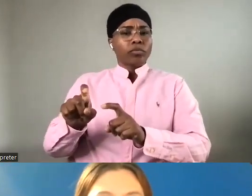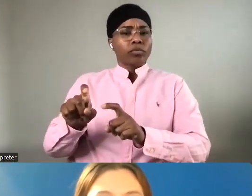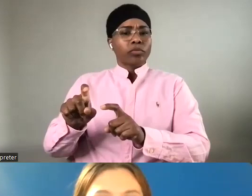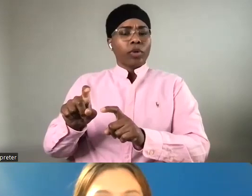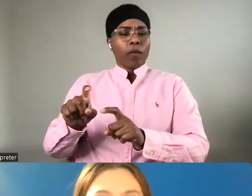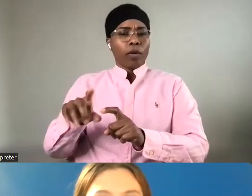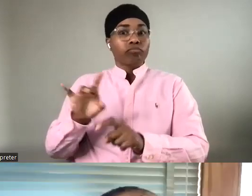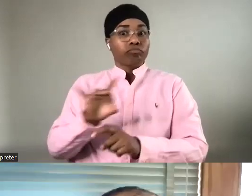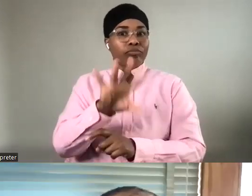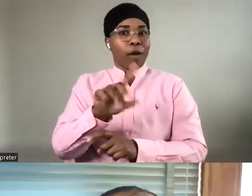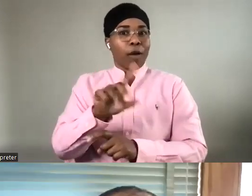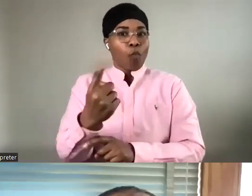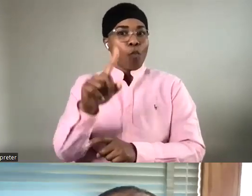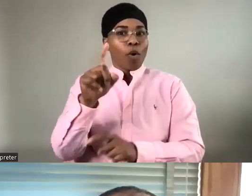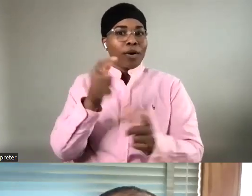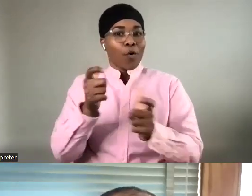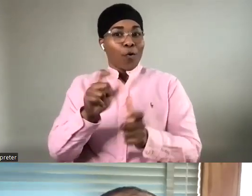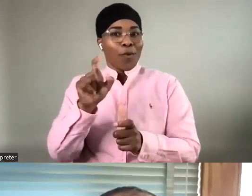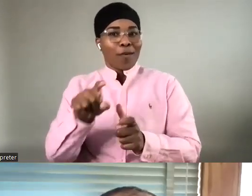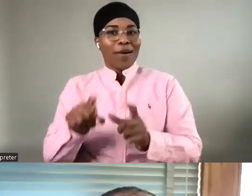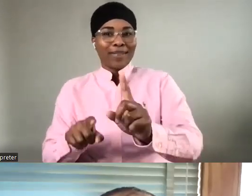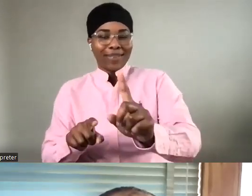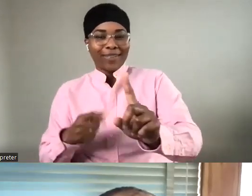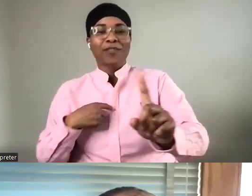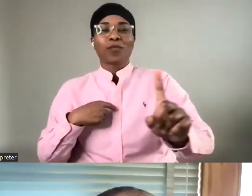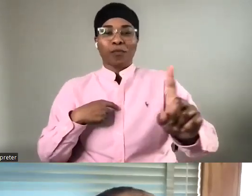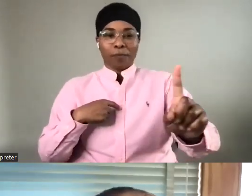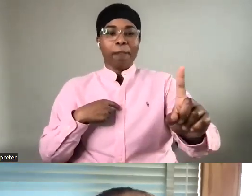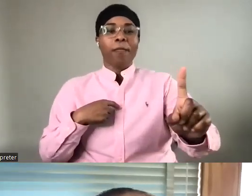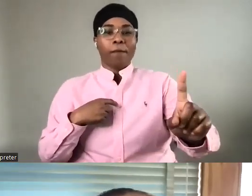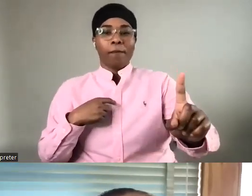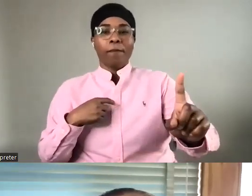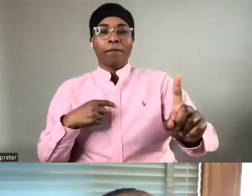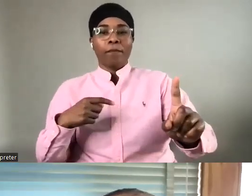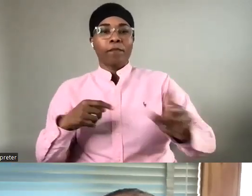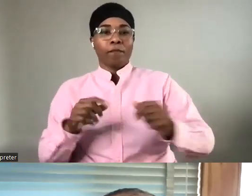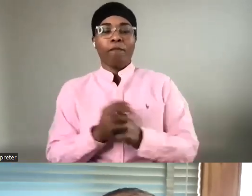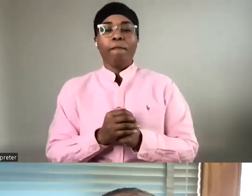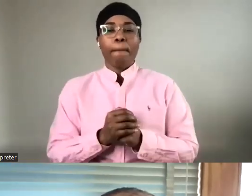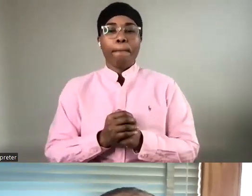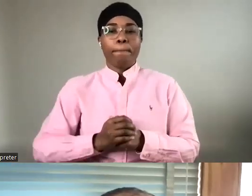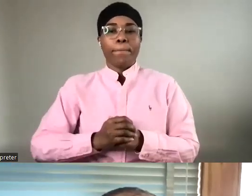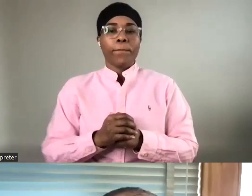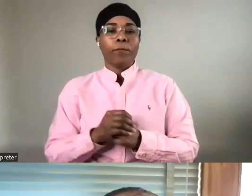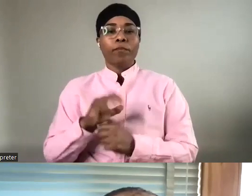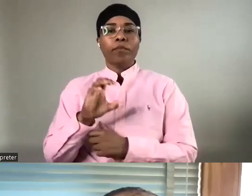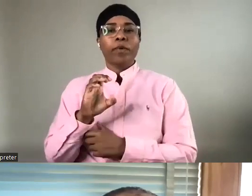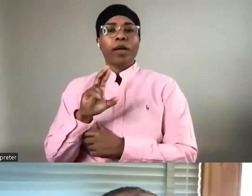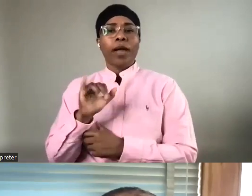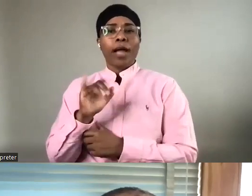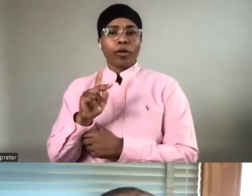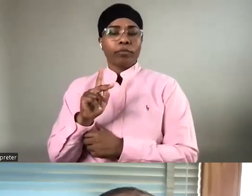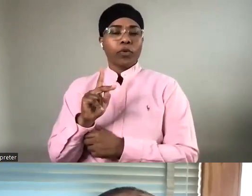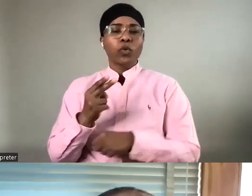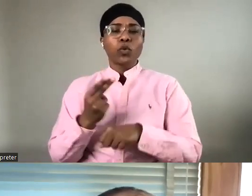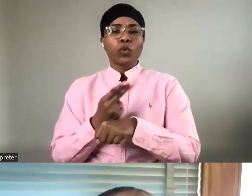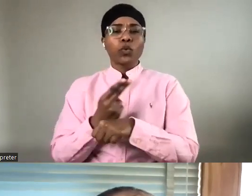one slightly more detailed one while we're switching topics here. So Eric, you used a little bit of